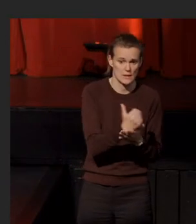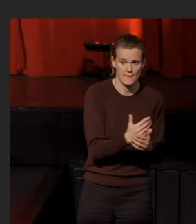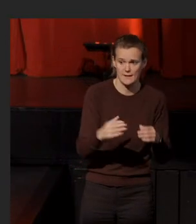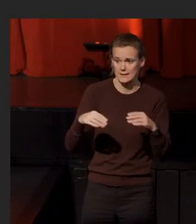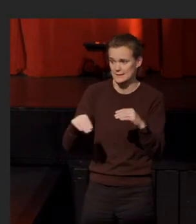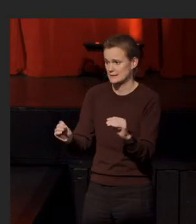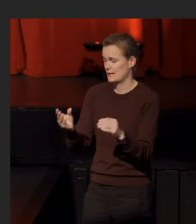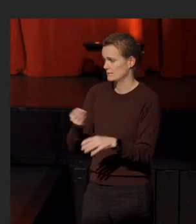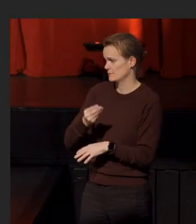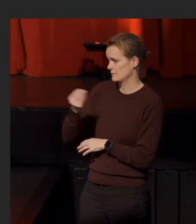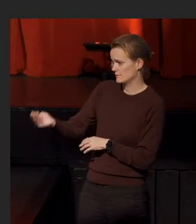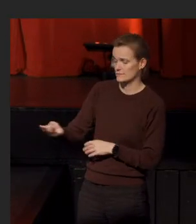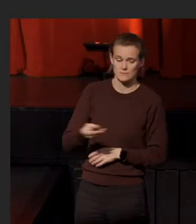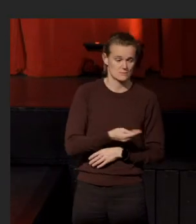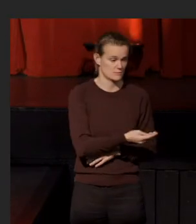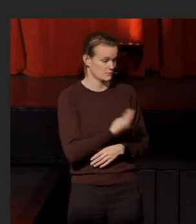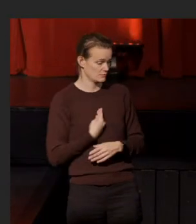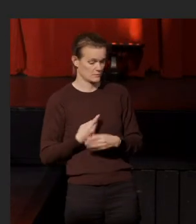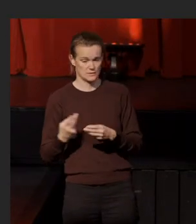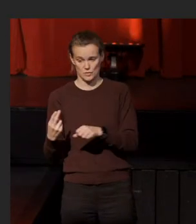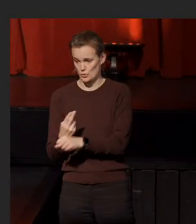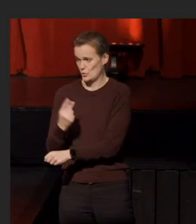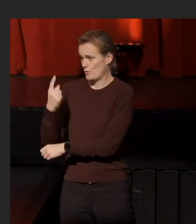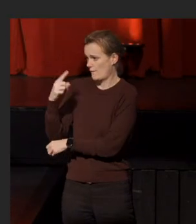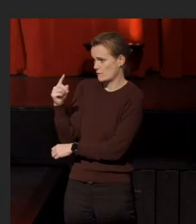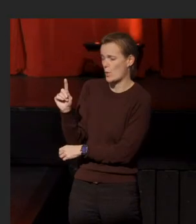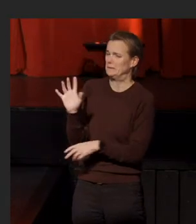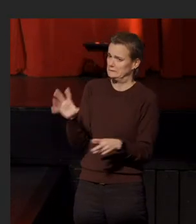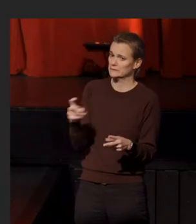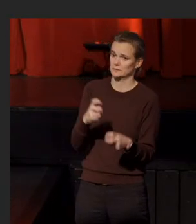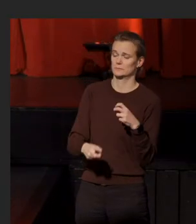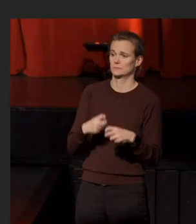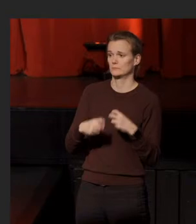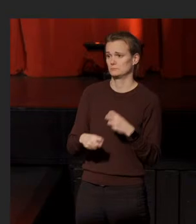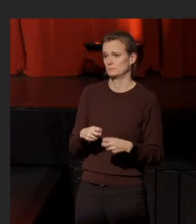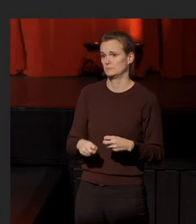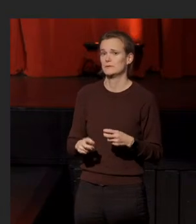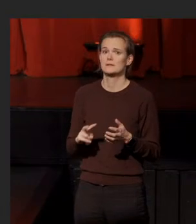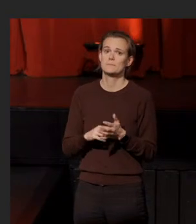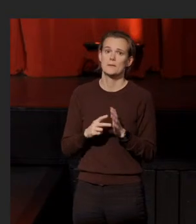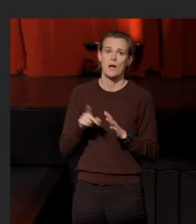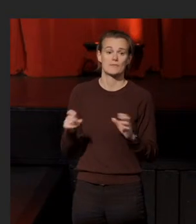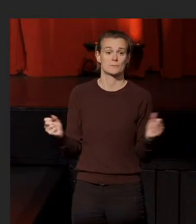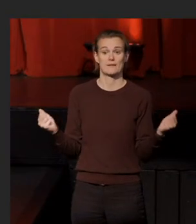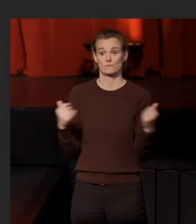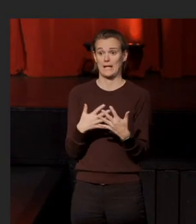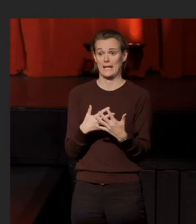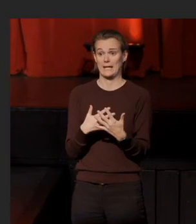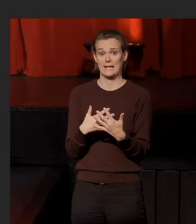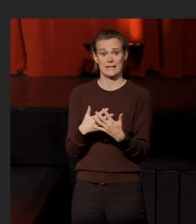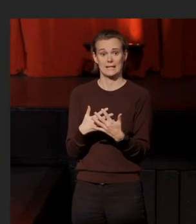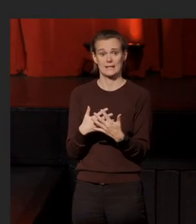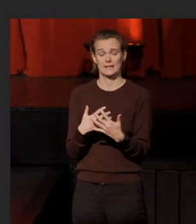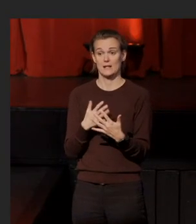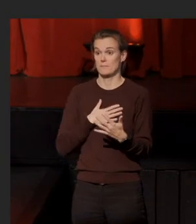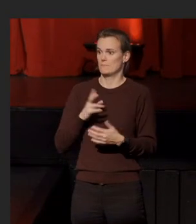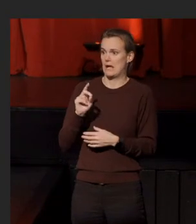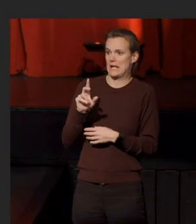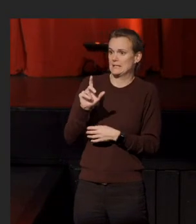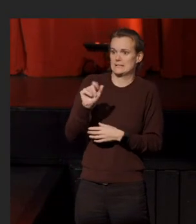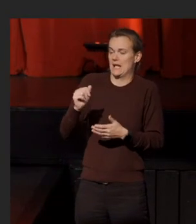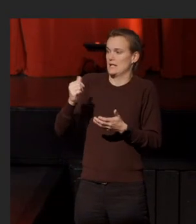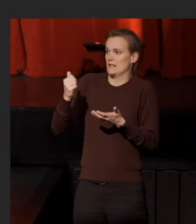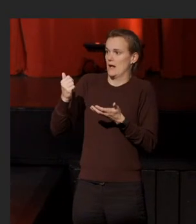problems arise. So I don't necessarily think that we need to be afraid of the fact that data about us is being used